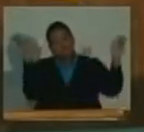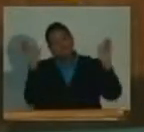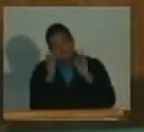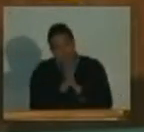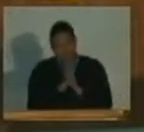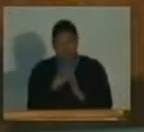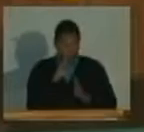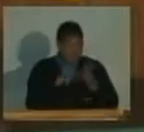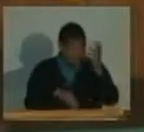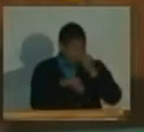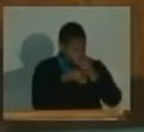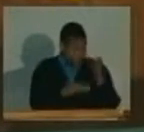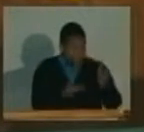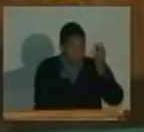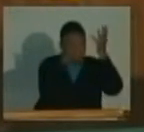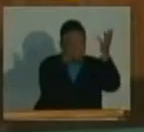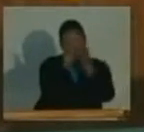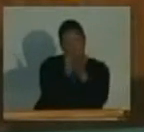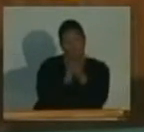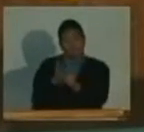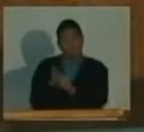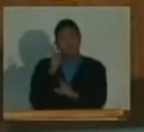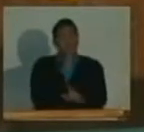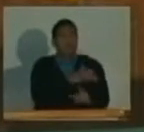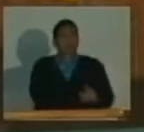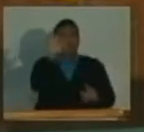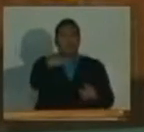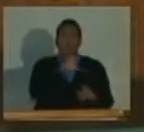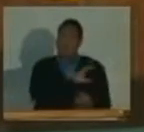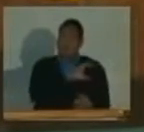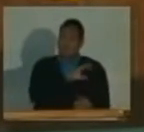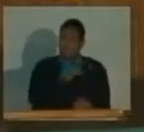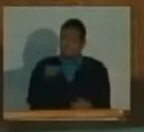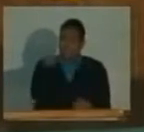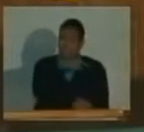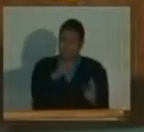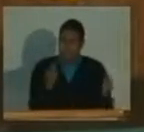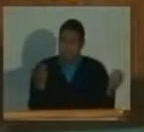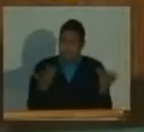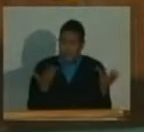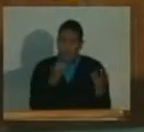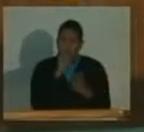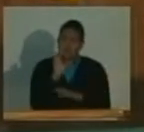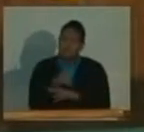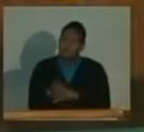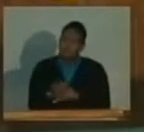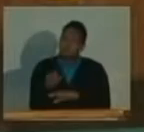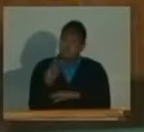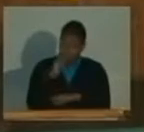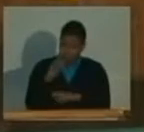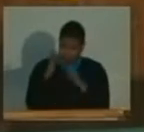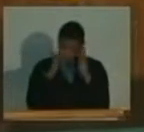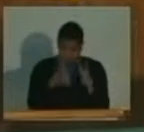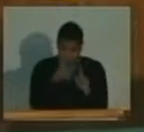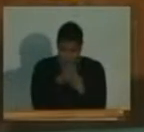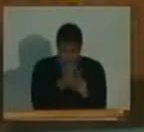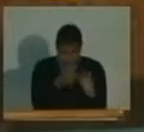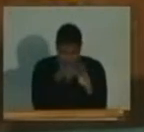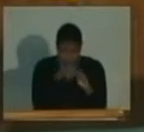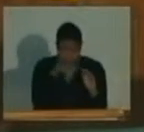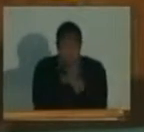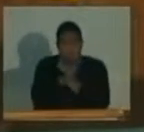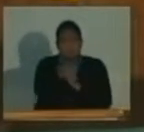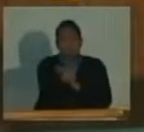been suggested that the bill will empower the police to forcibly hold a suspect and